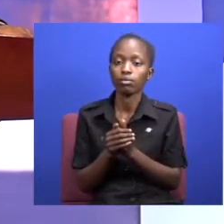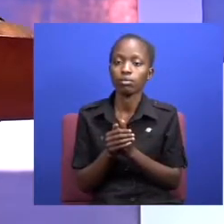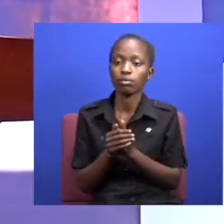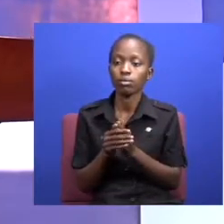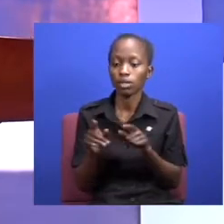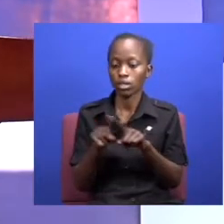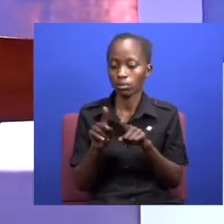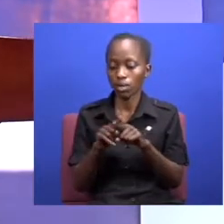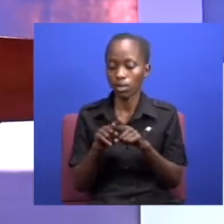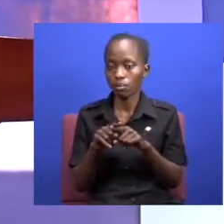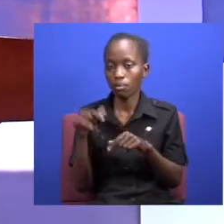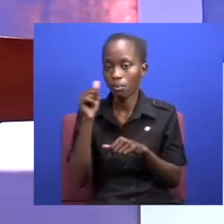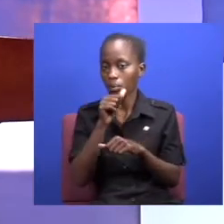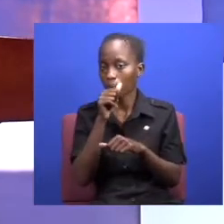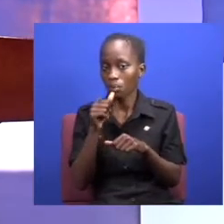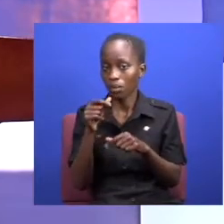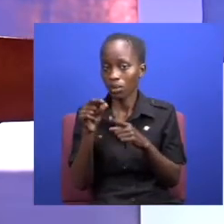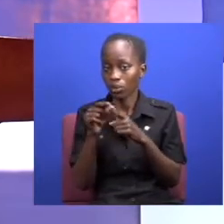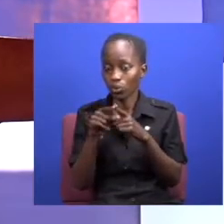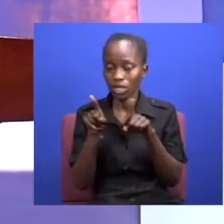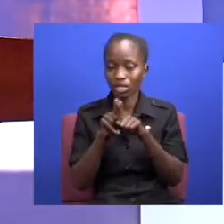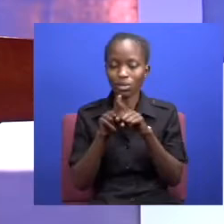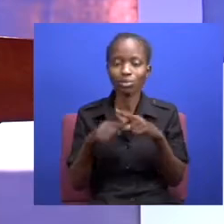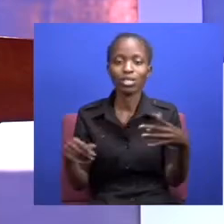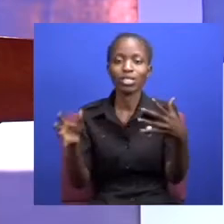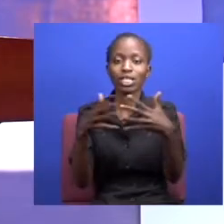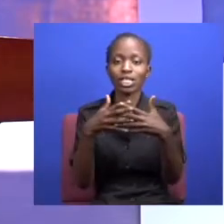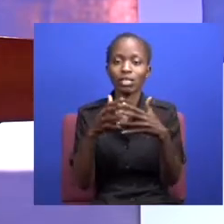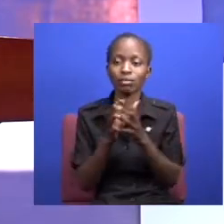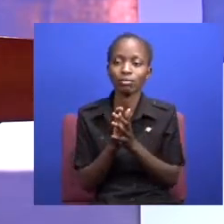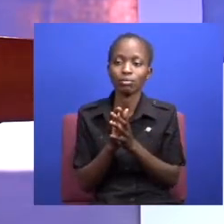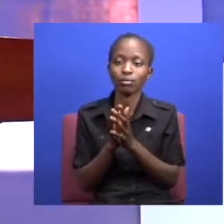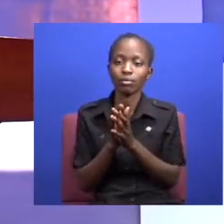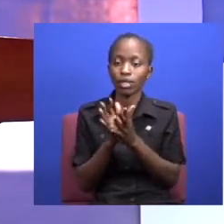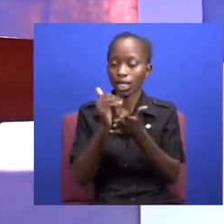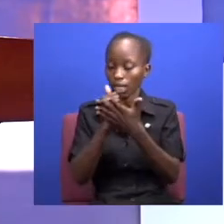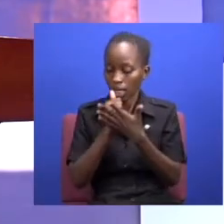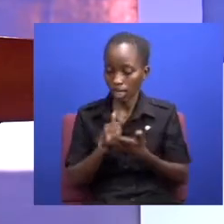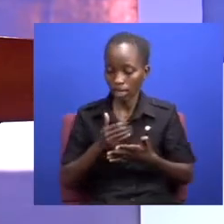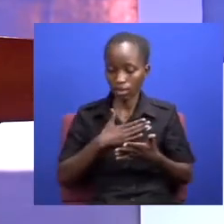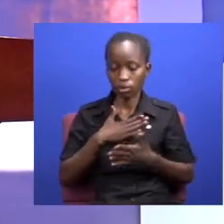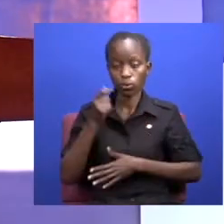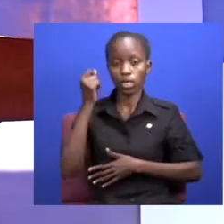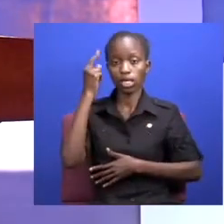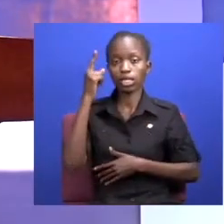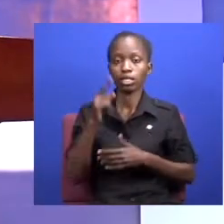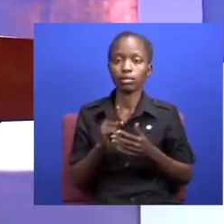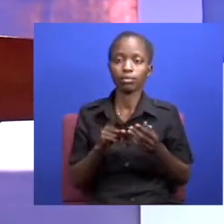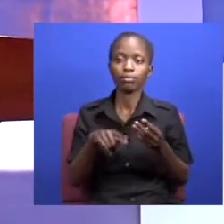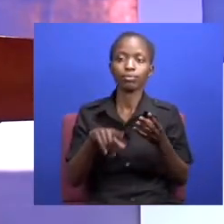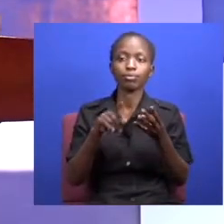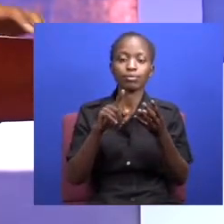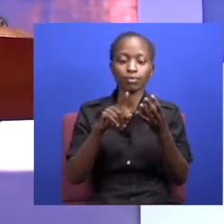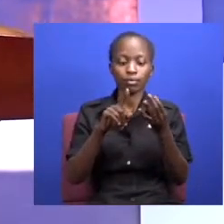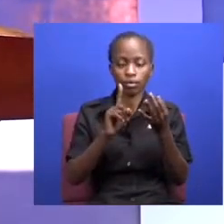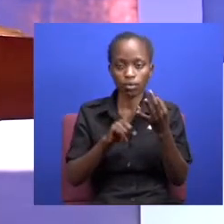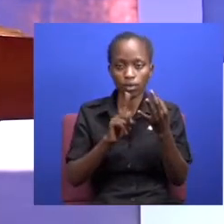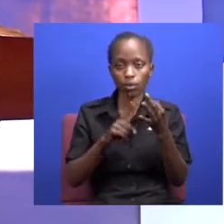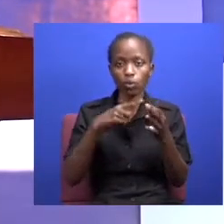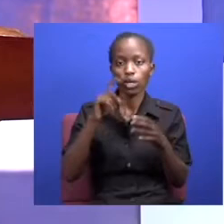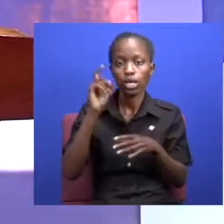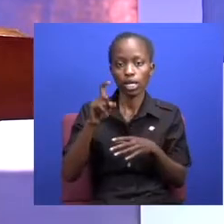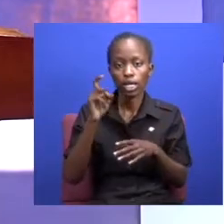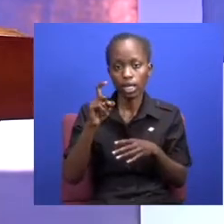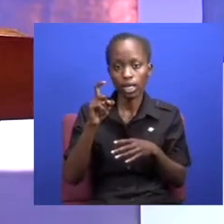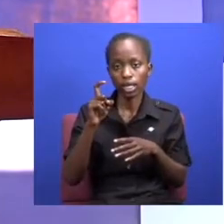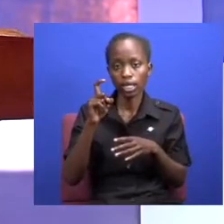password is like a gate. So when I put that down as a password, it helps me to get in. Thirdly, we need